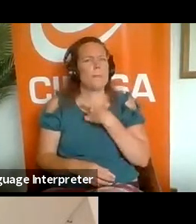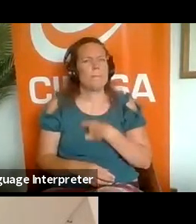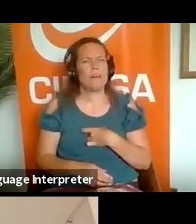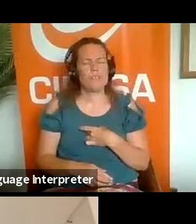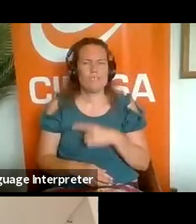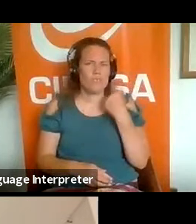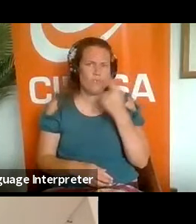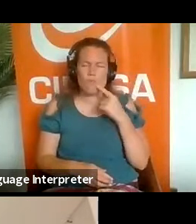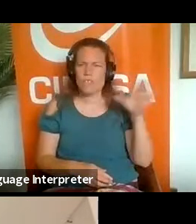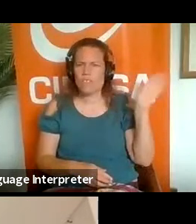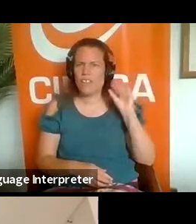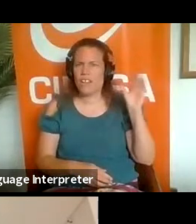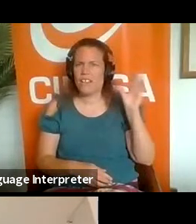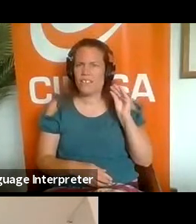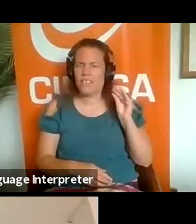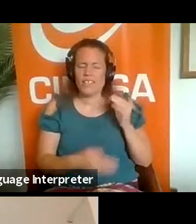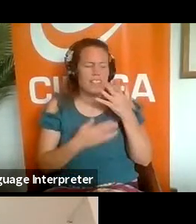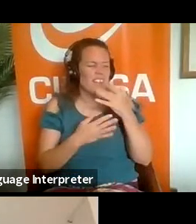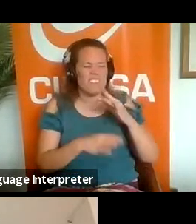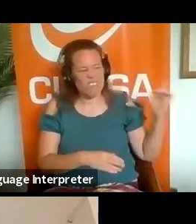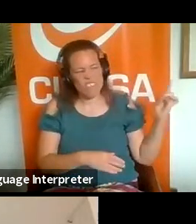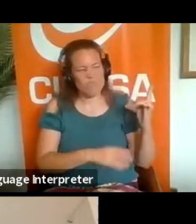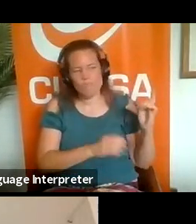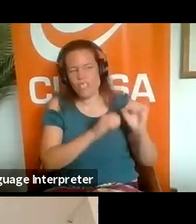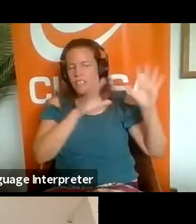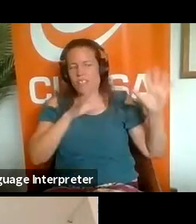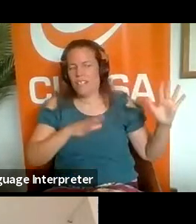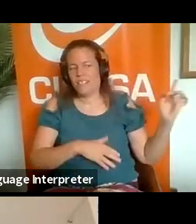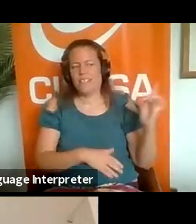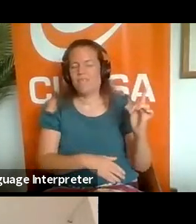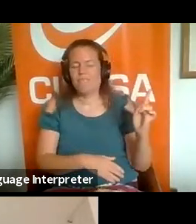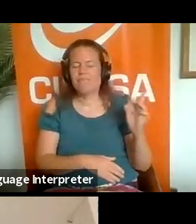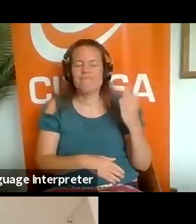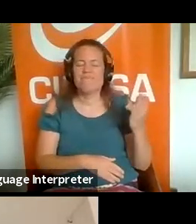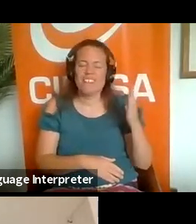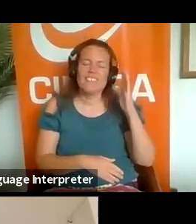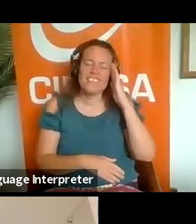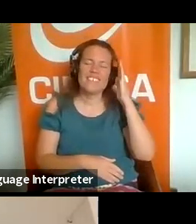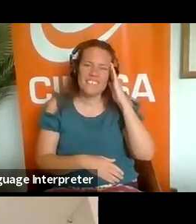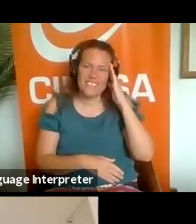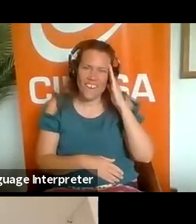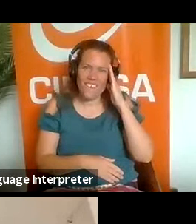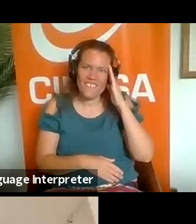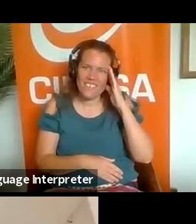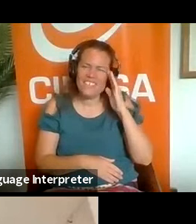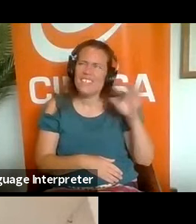is listening and does not want to come out very clearly, but makes you know that he is listening,